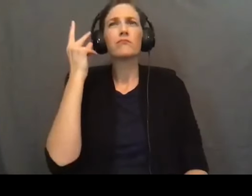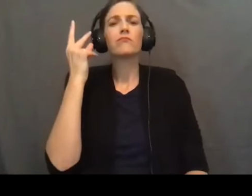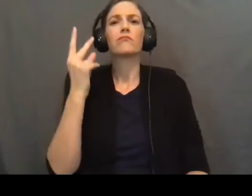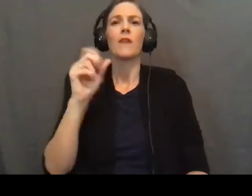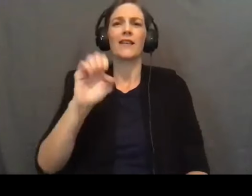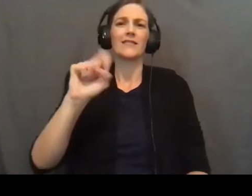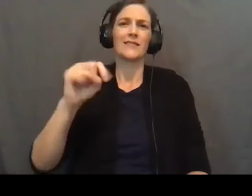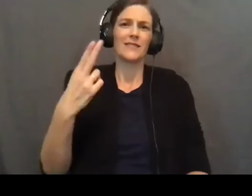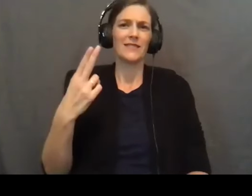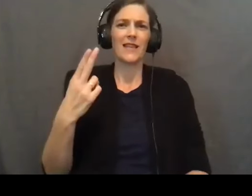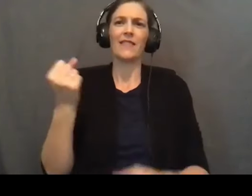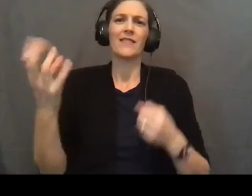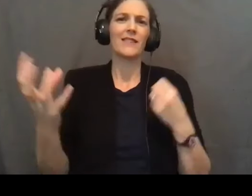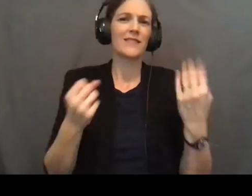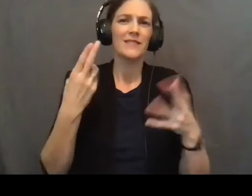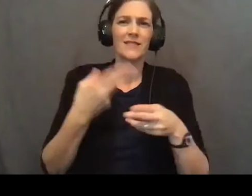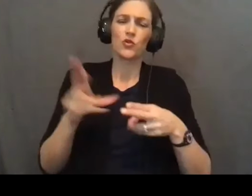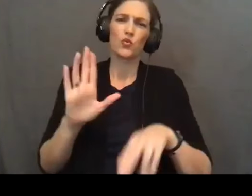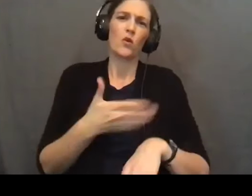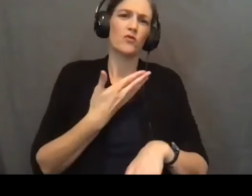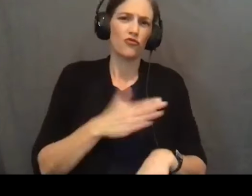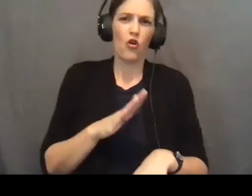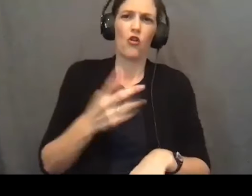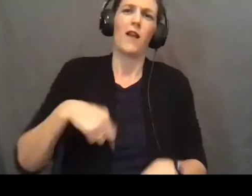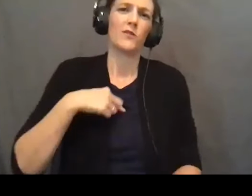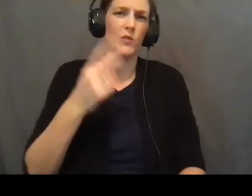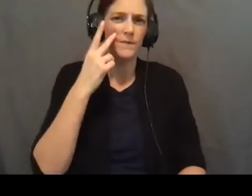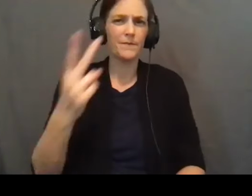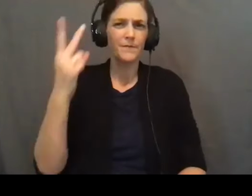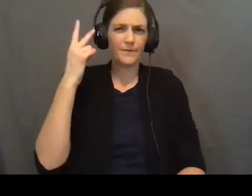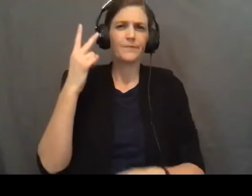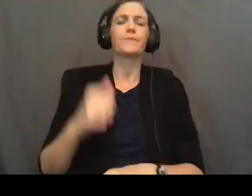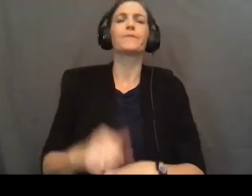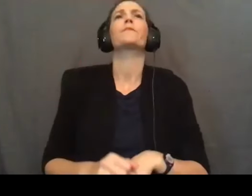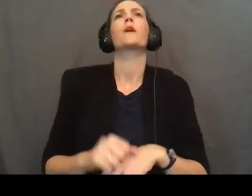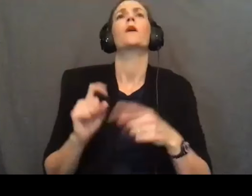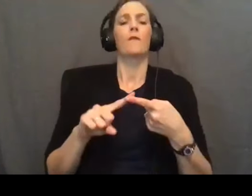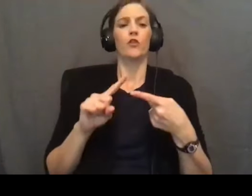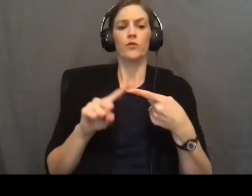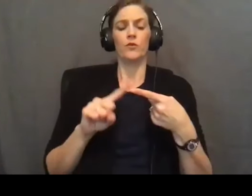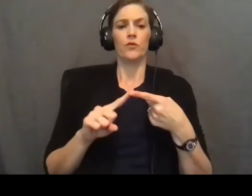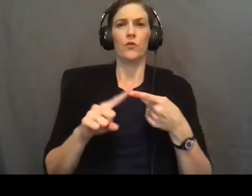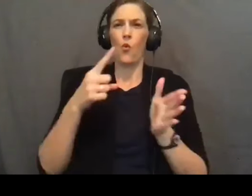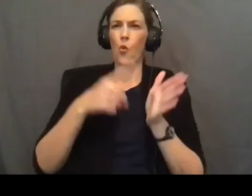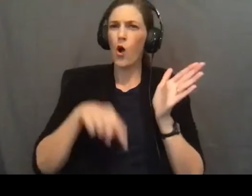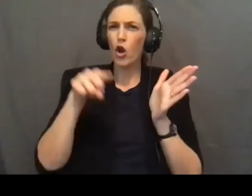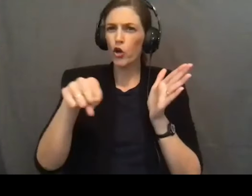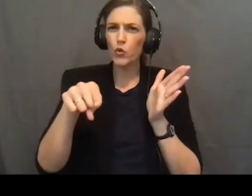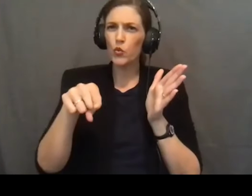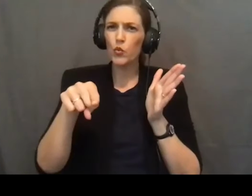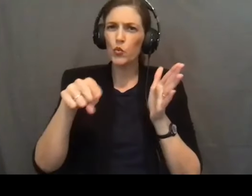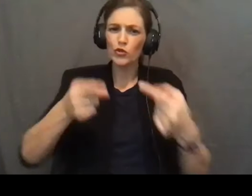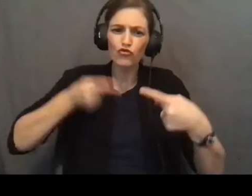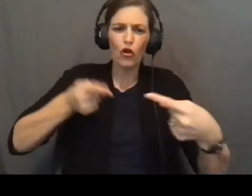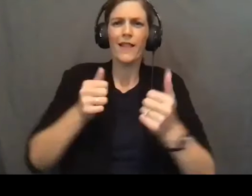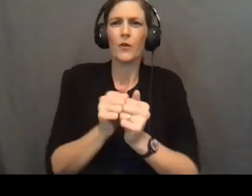Seth sings a short song over us as we reflect. What is this? Just for the first one. What are you battling? And